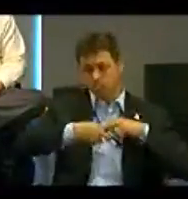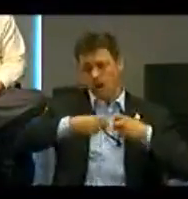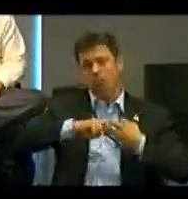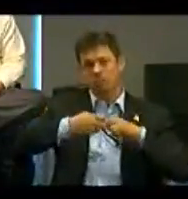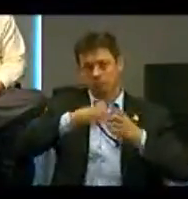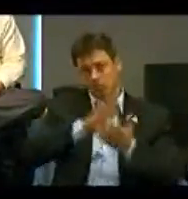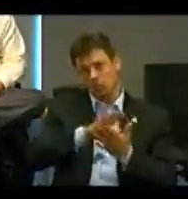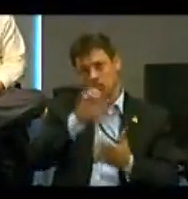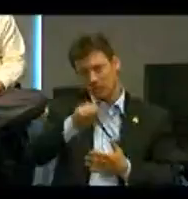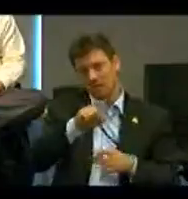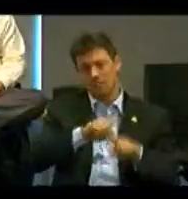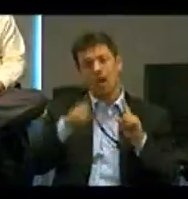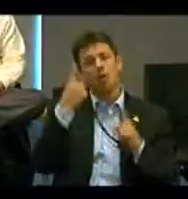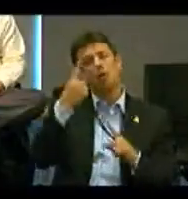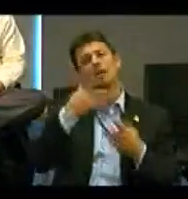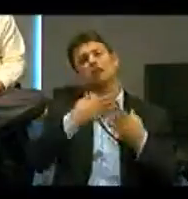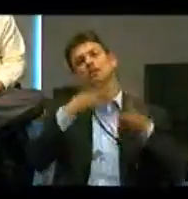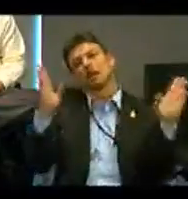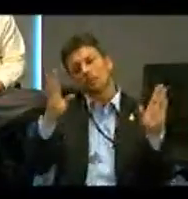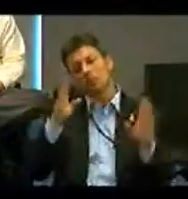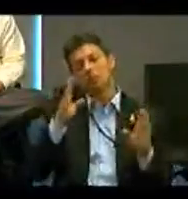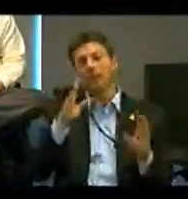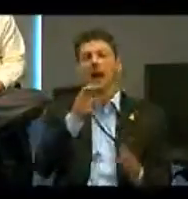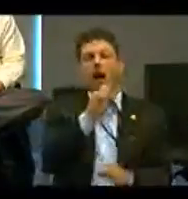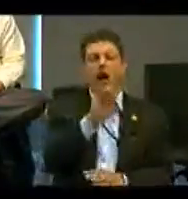general picture is one of success and not failure.